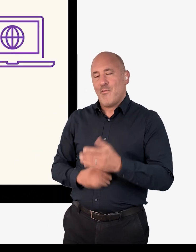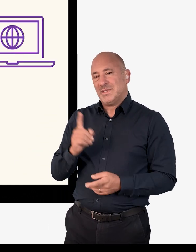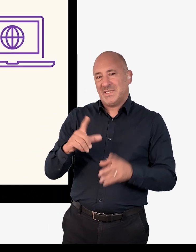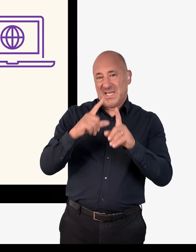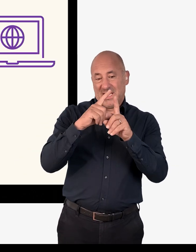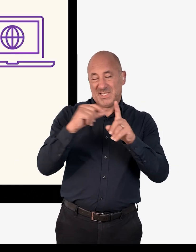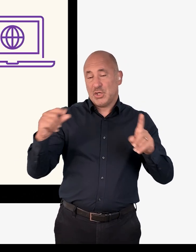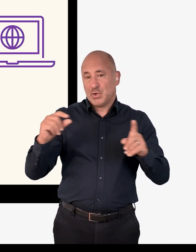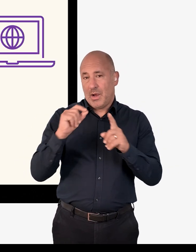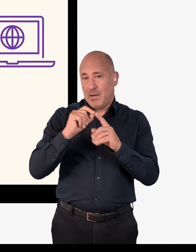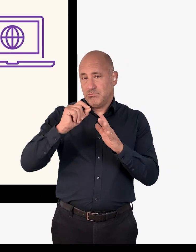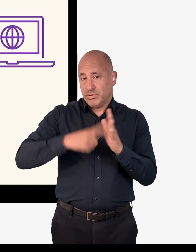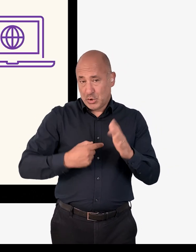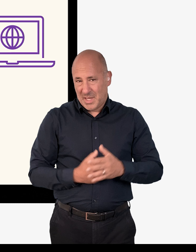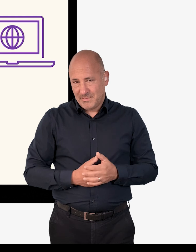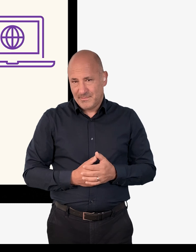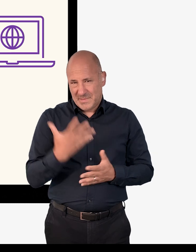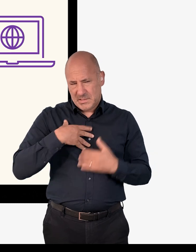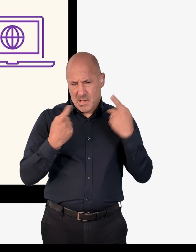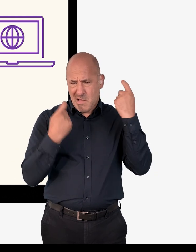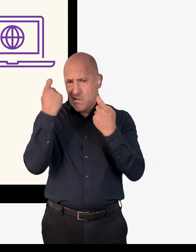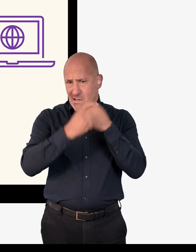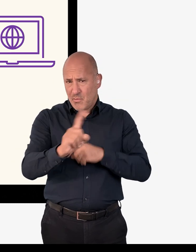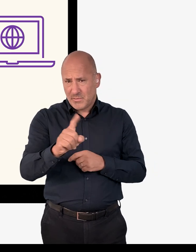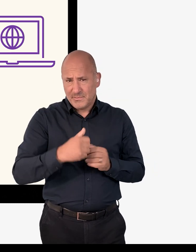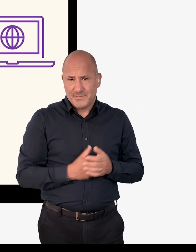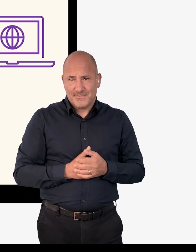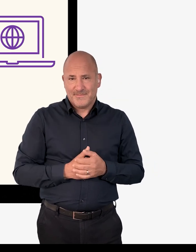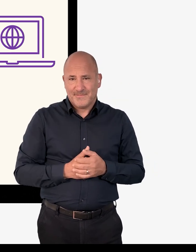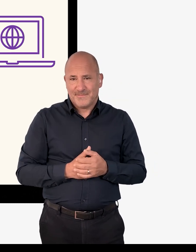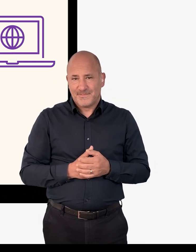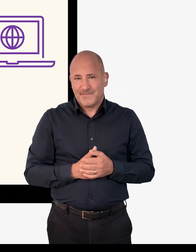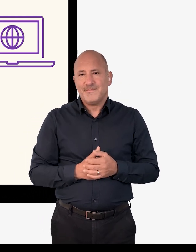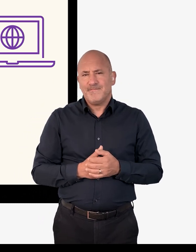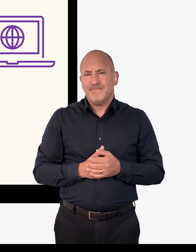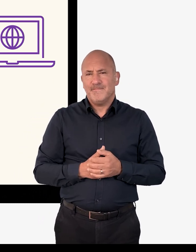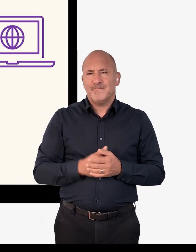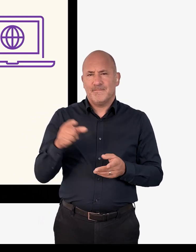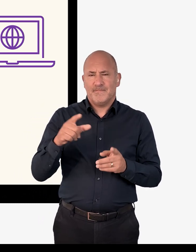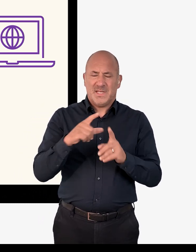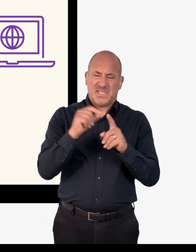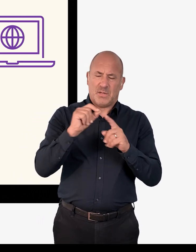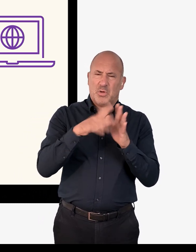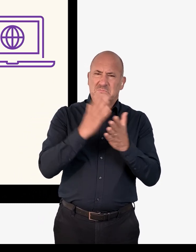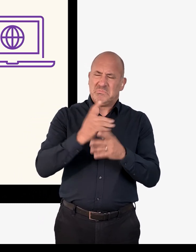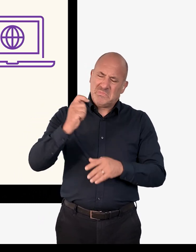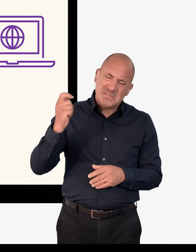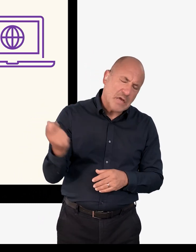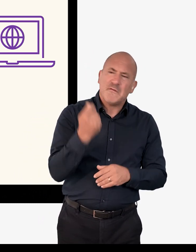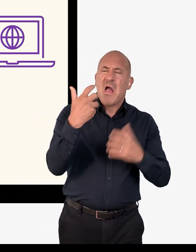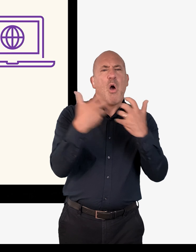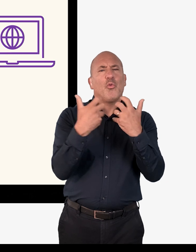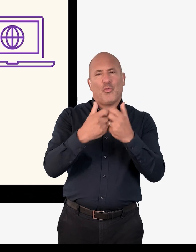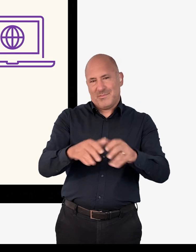So let's move on to digital projects, some things to consider. And let's look at what makes a successful